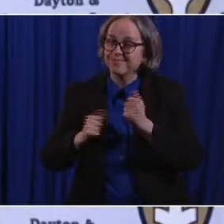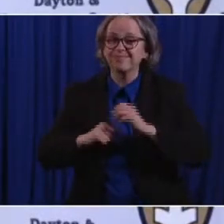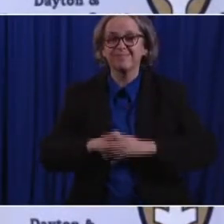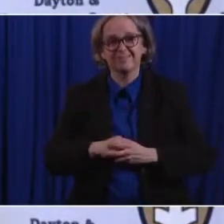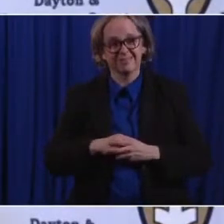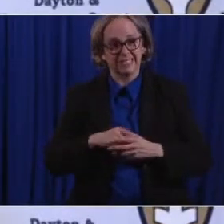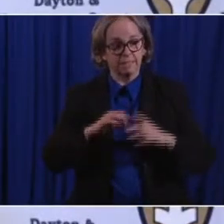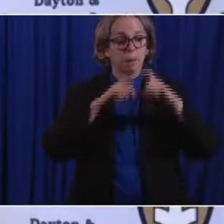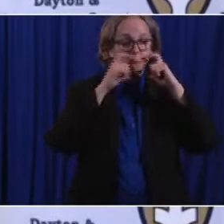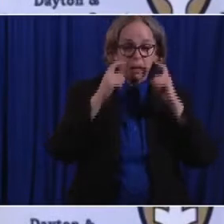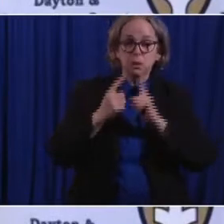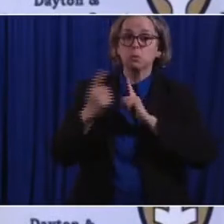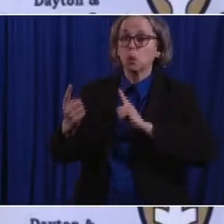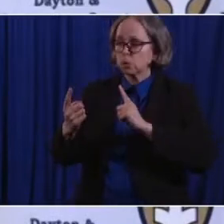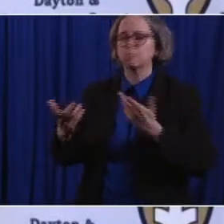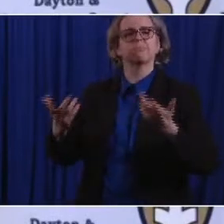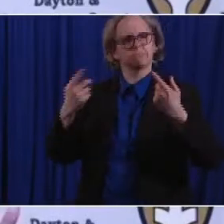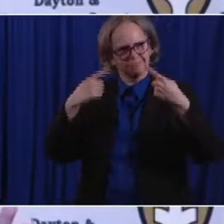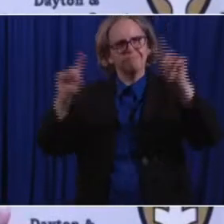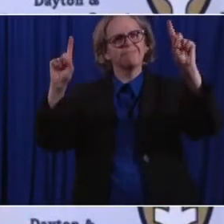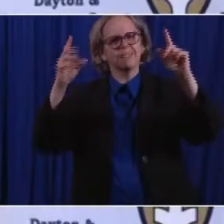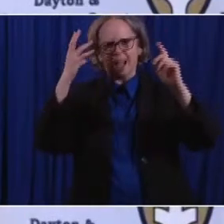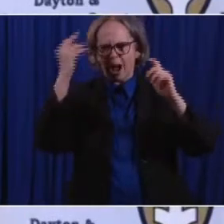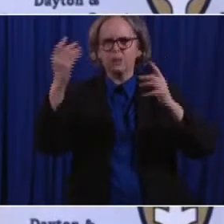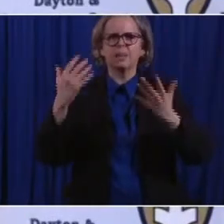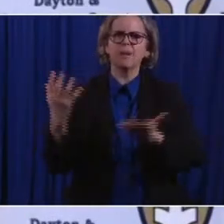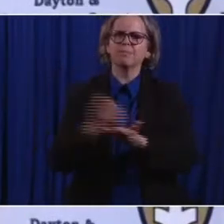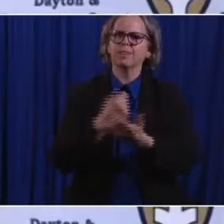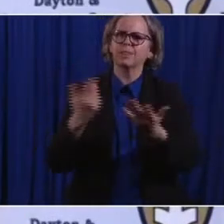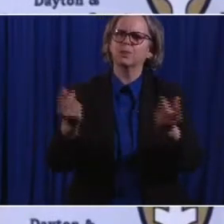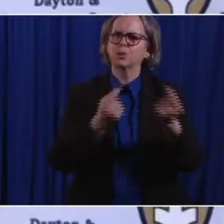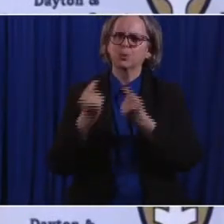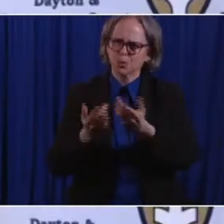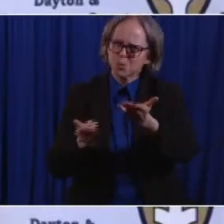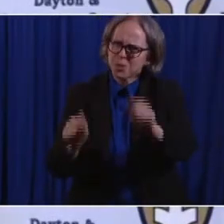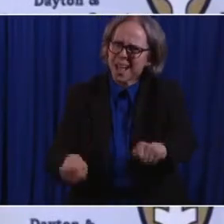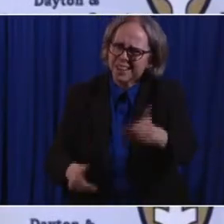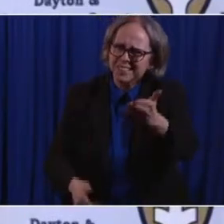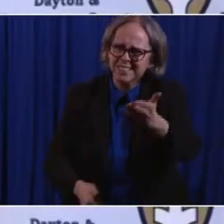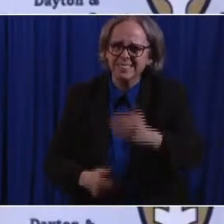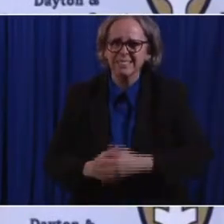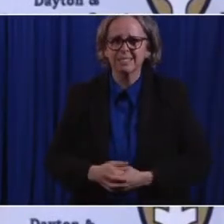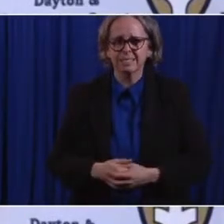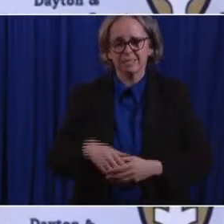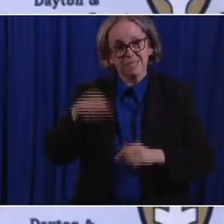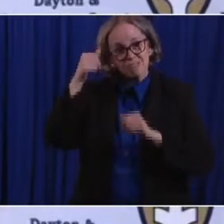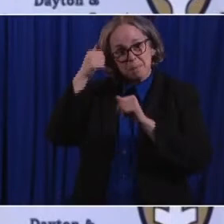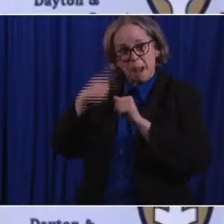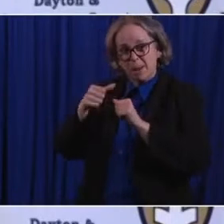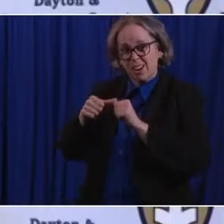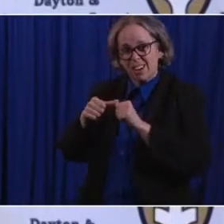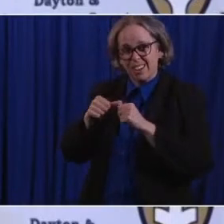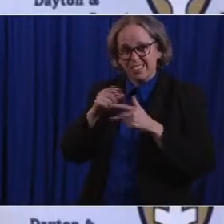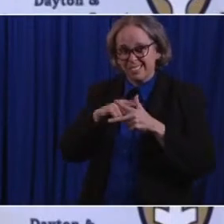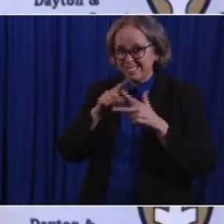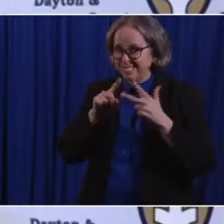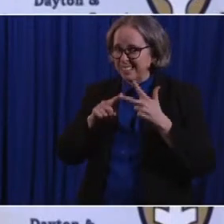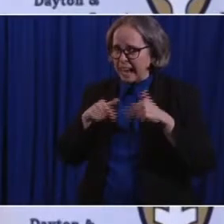we can do things that we want to do. But we've got to stay at it. We can't quit.